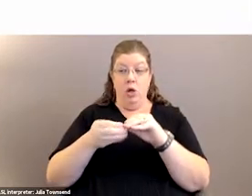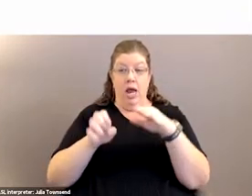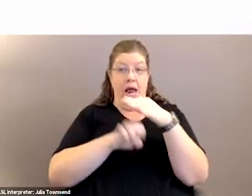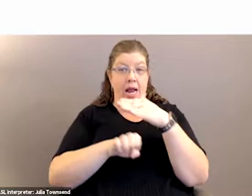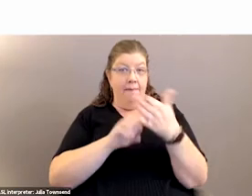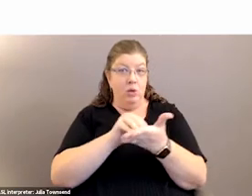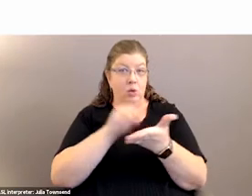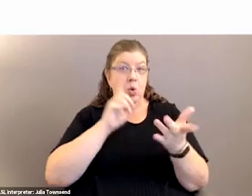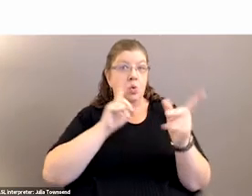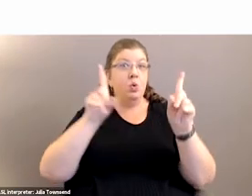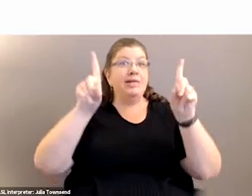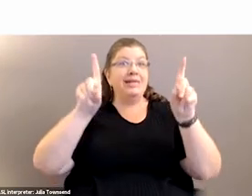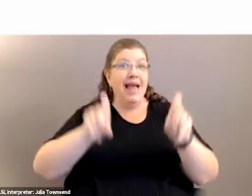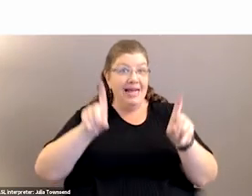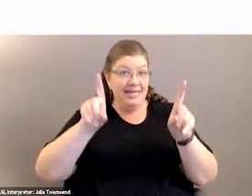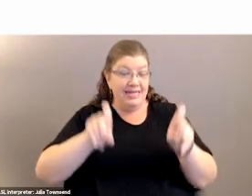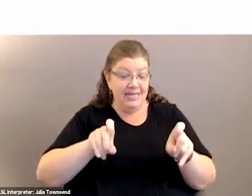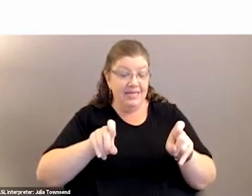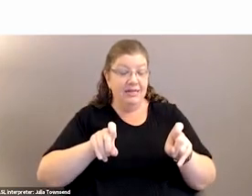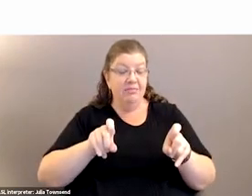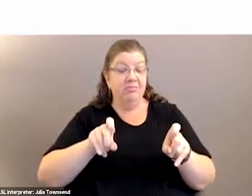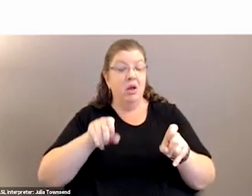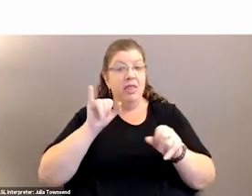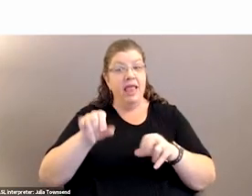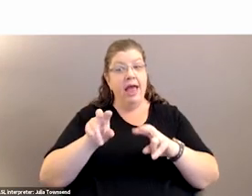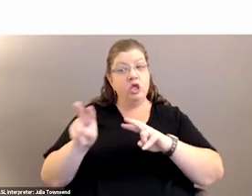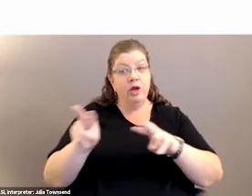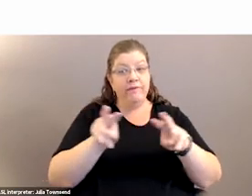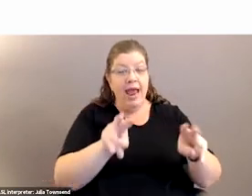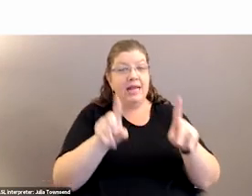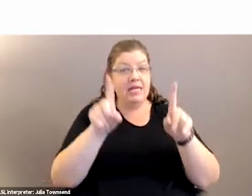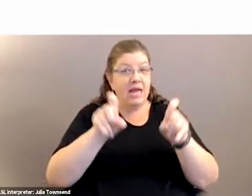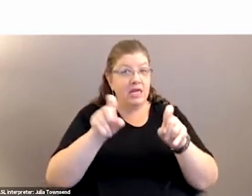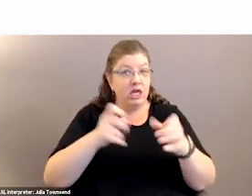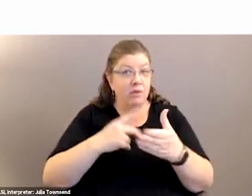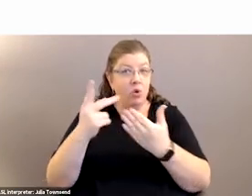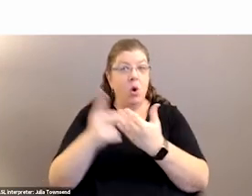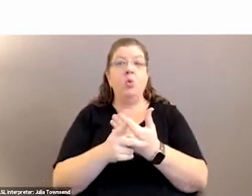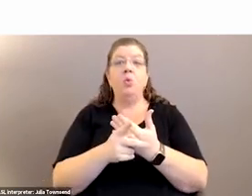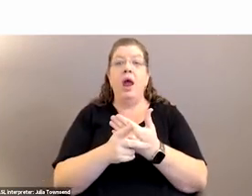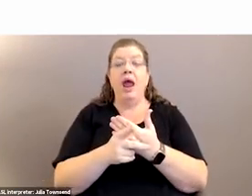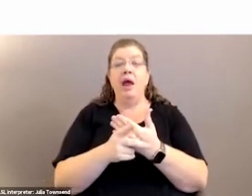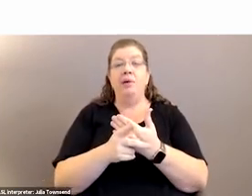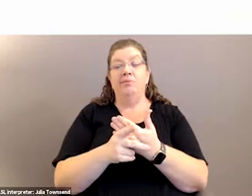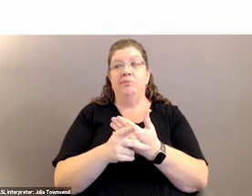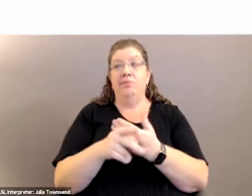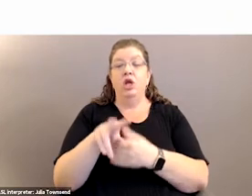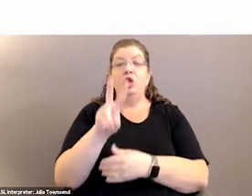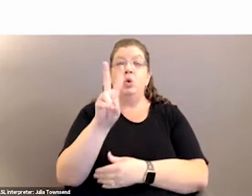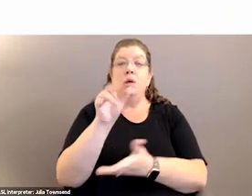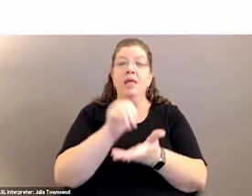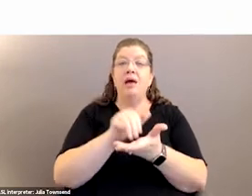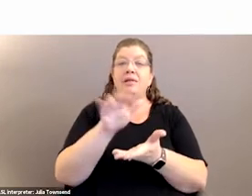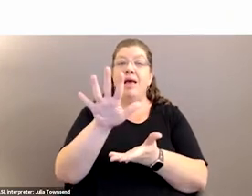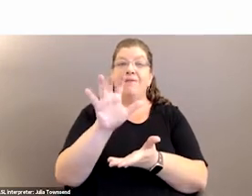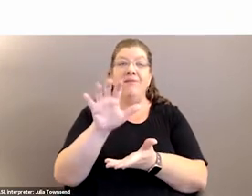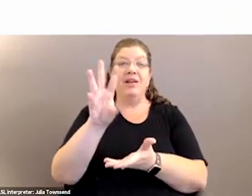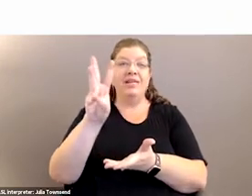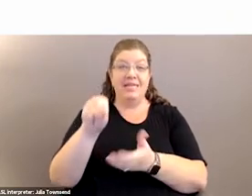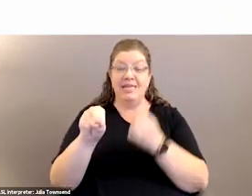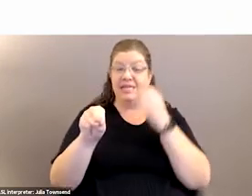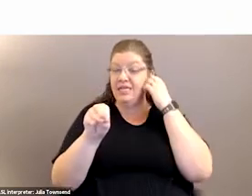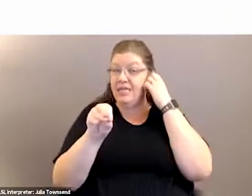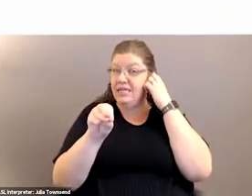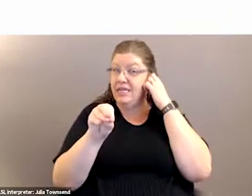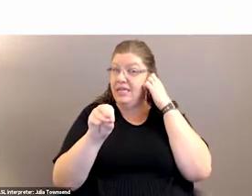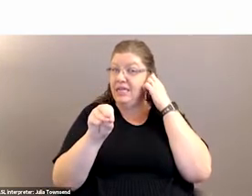students tested through the surveillance testing that's been 2560 that's